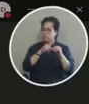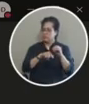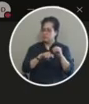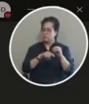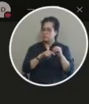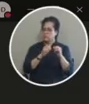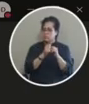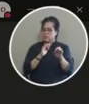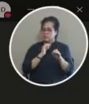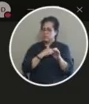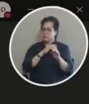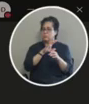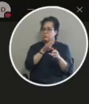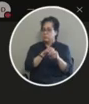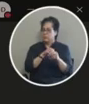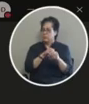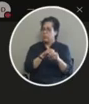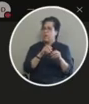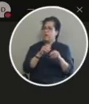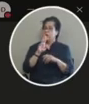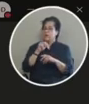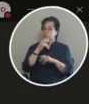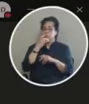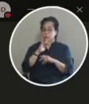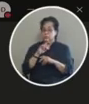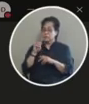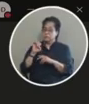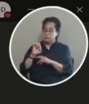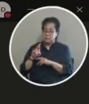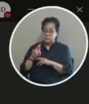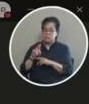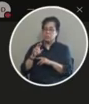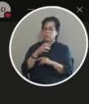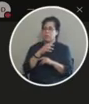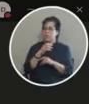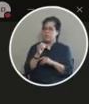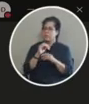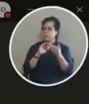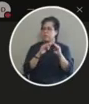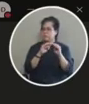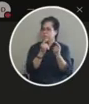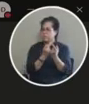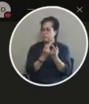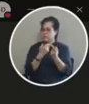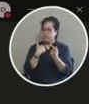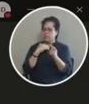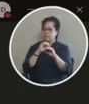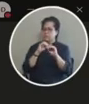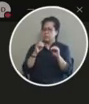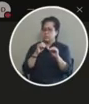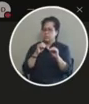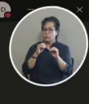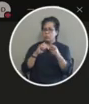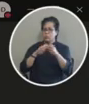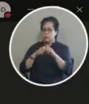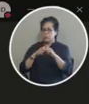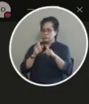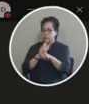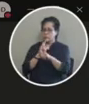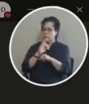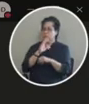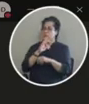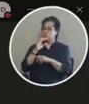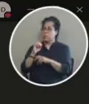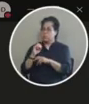without our participation or vote. Unfortunately, Mayor Margo and most of today's City Council members have no qualms about abusing COs